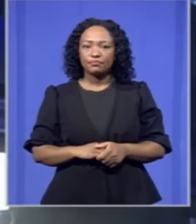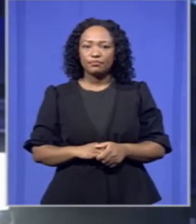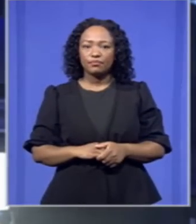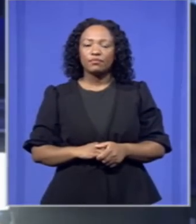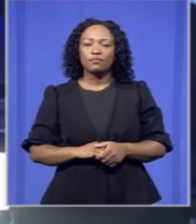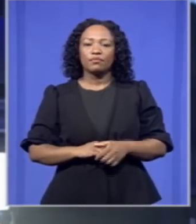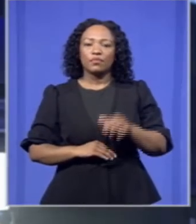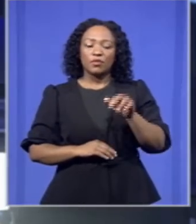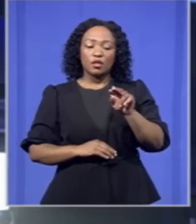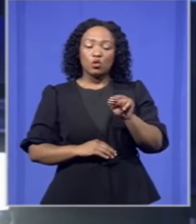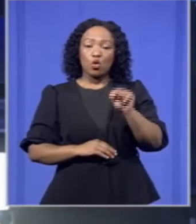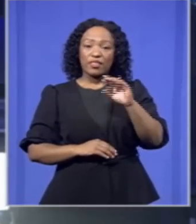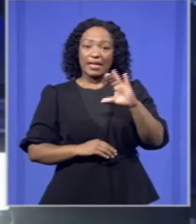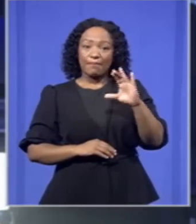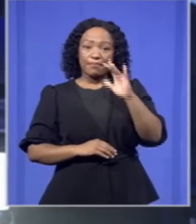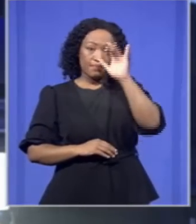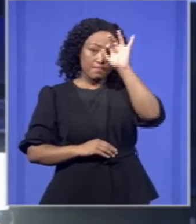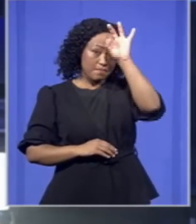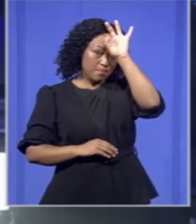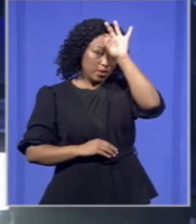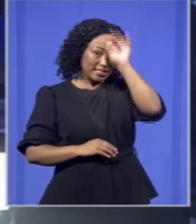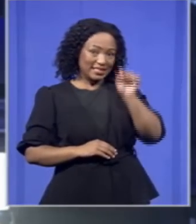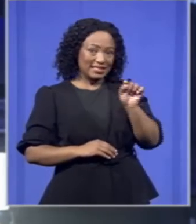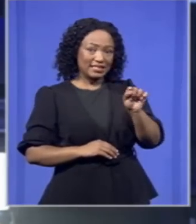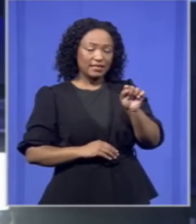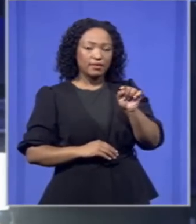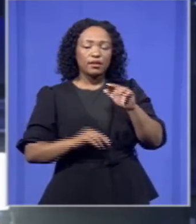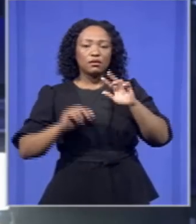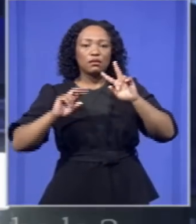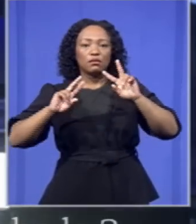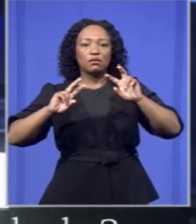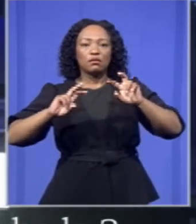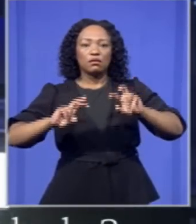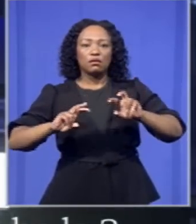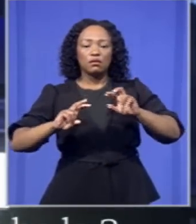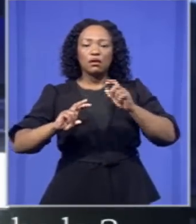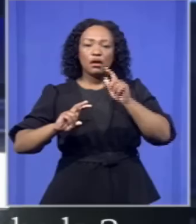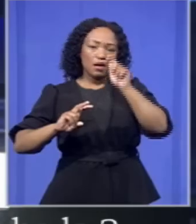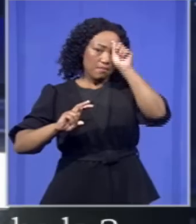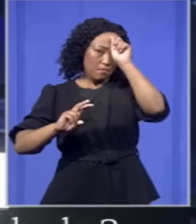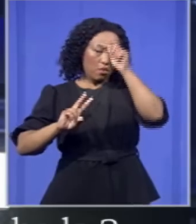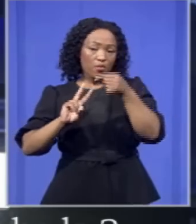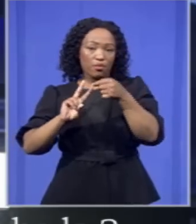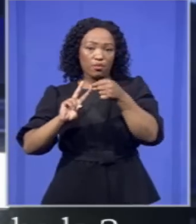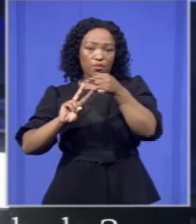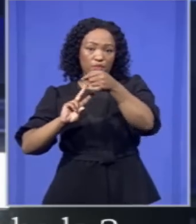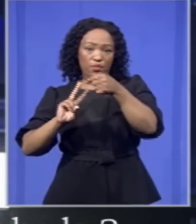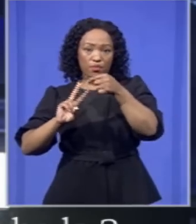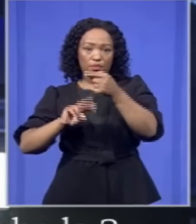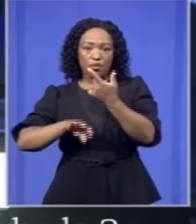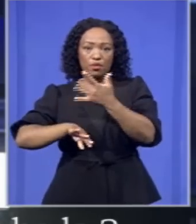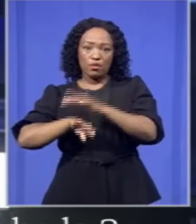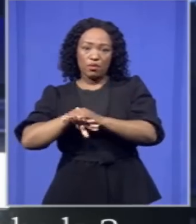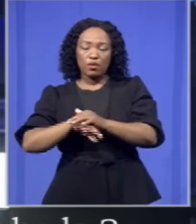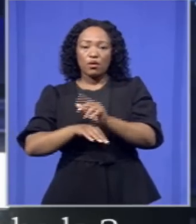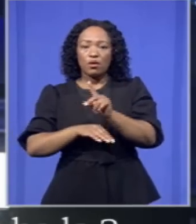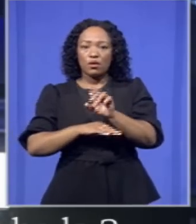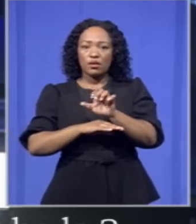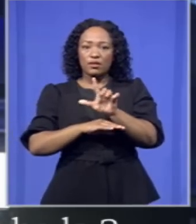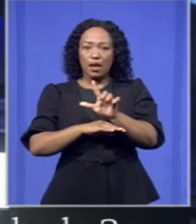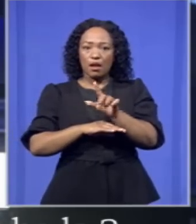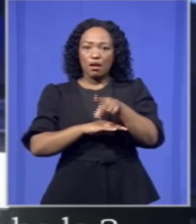Mapodisi a Northern Cape ba batlisisa loso lwa basimane ba le babedi ba ba nwetseng ka laboraro kwa Delsport